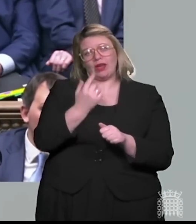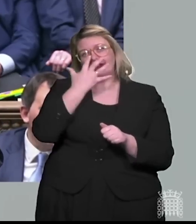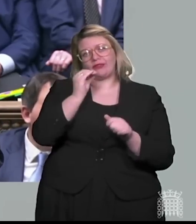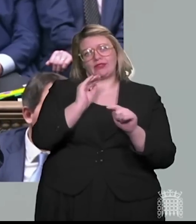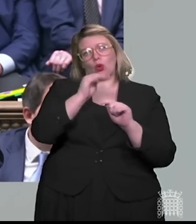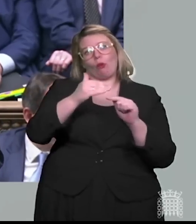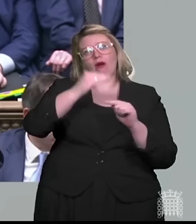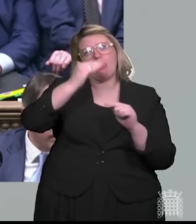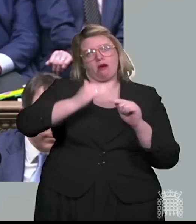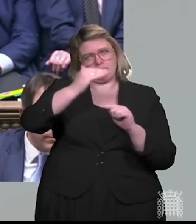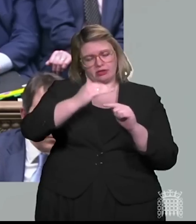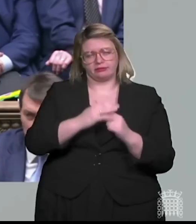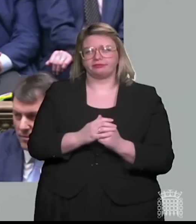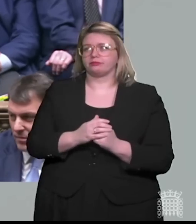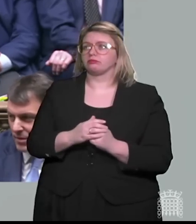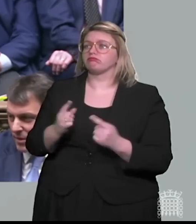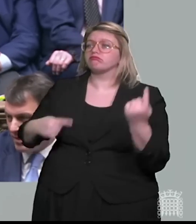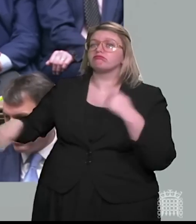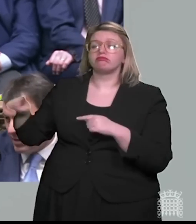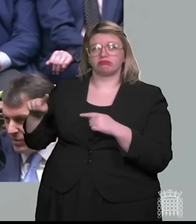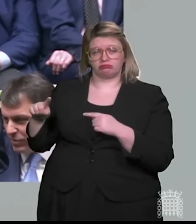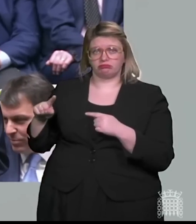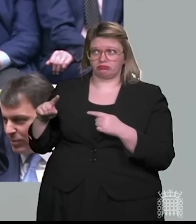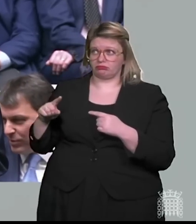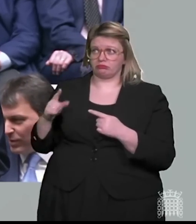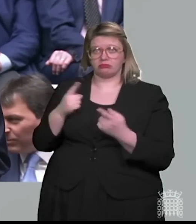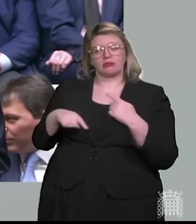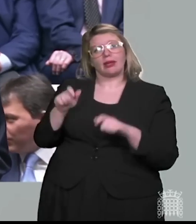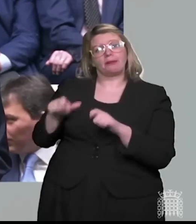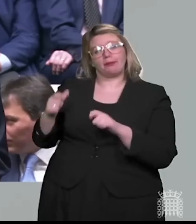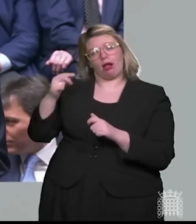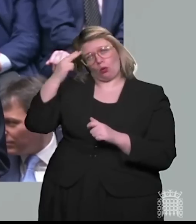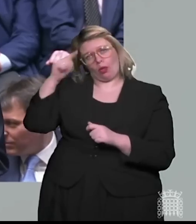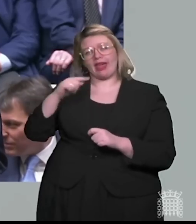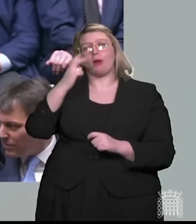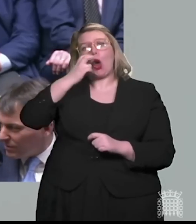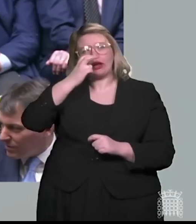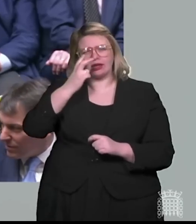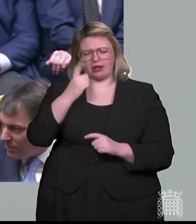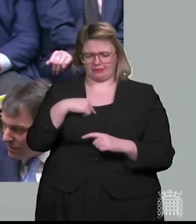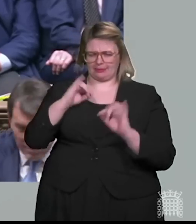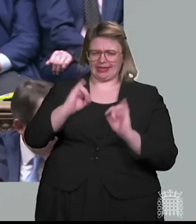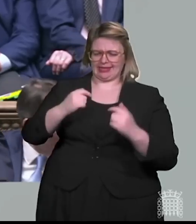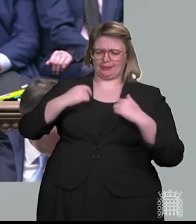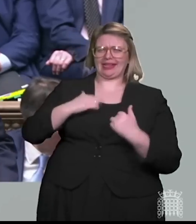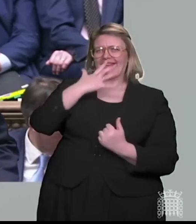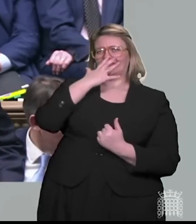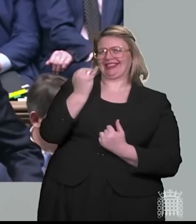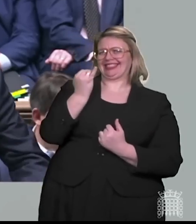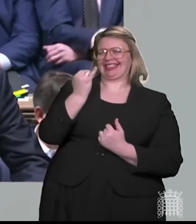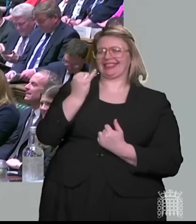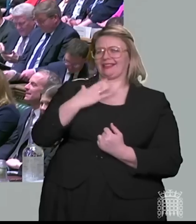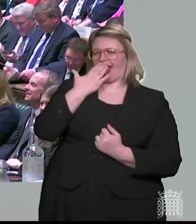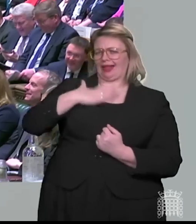50. My younger officials have termed these people older workers, although as a 56-year-old myself, I prefer the term